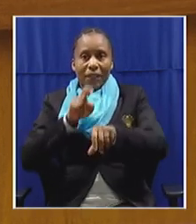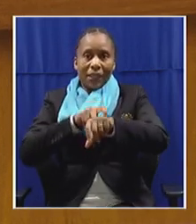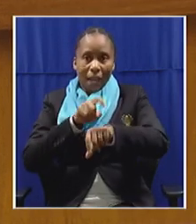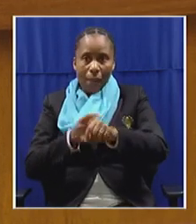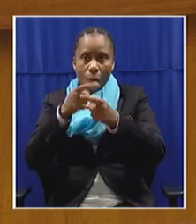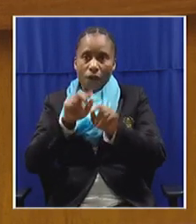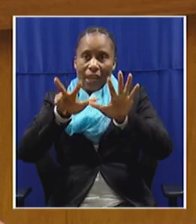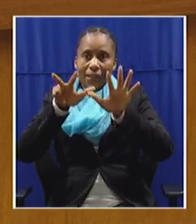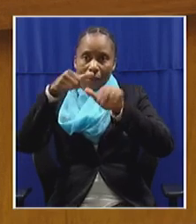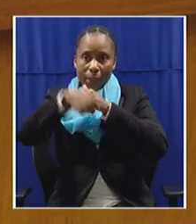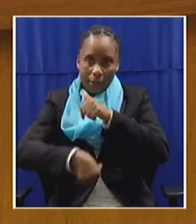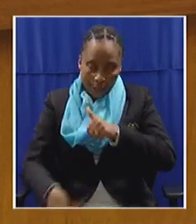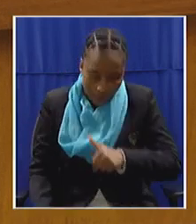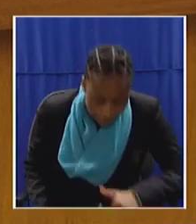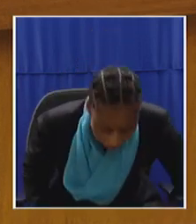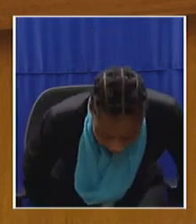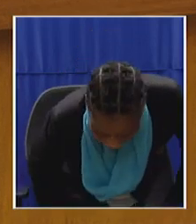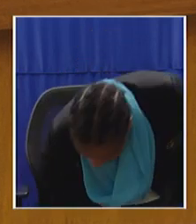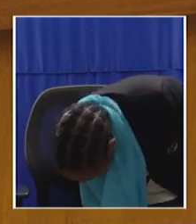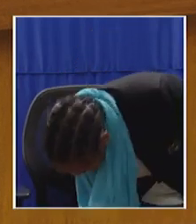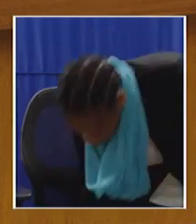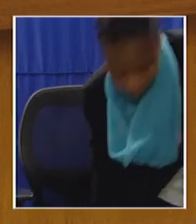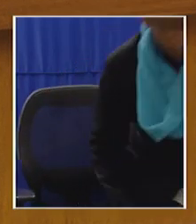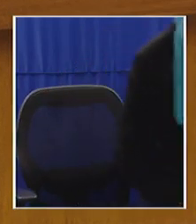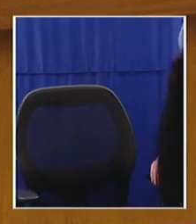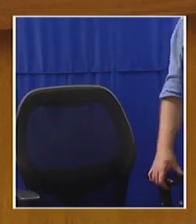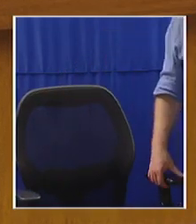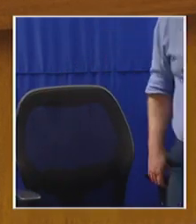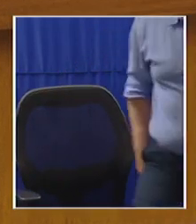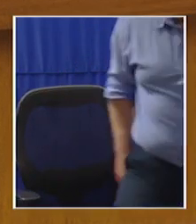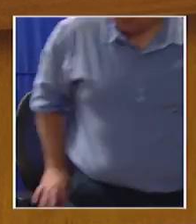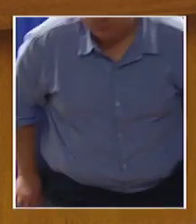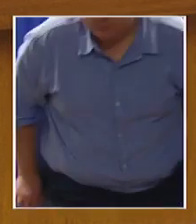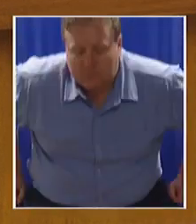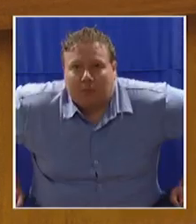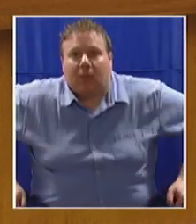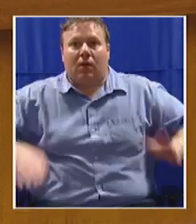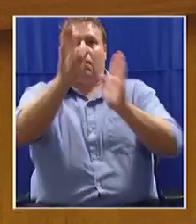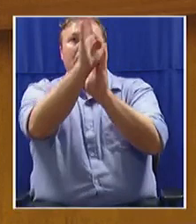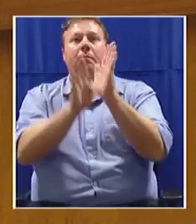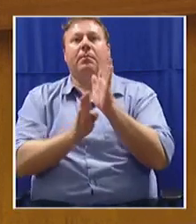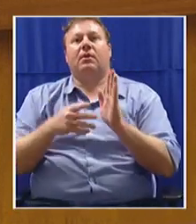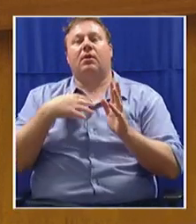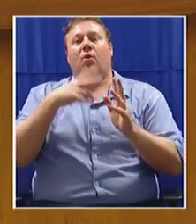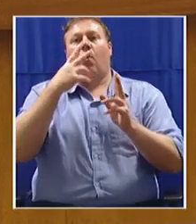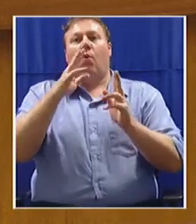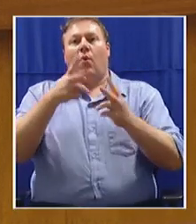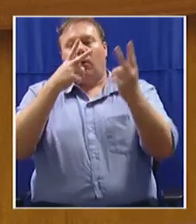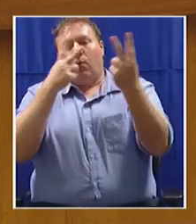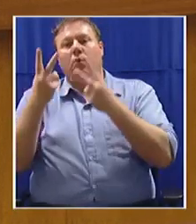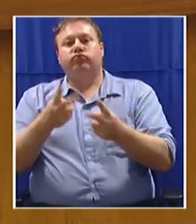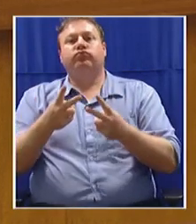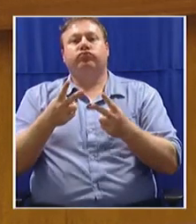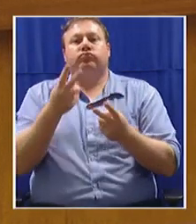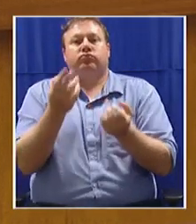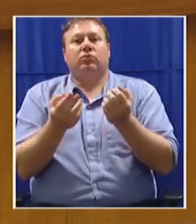18 months. The bill will address the Constitutional Court's judgment by inserting a new chapter,